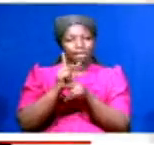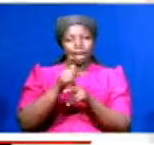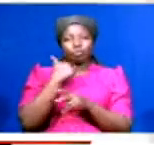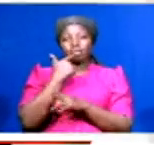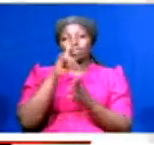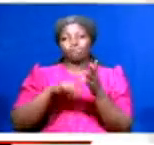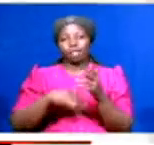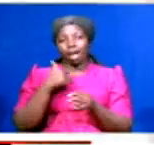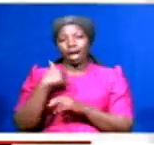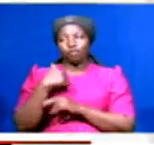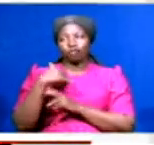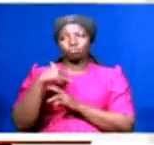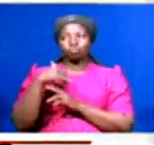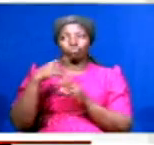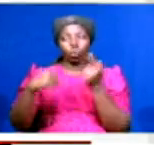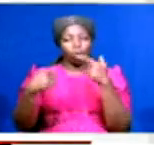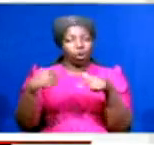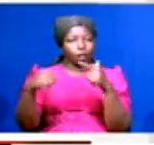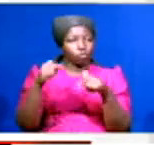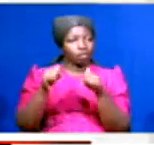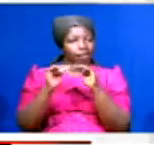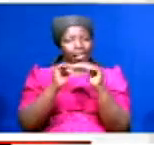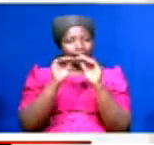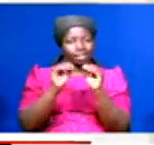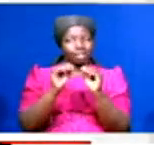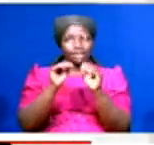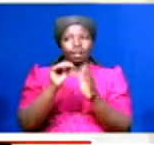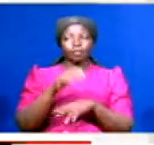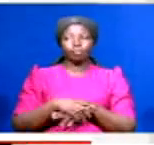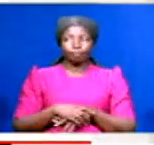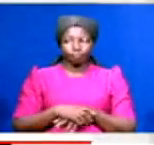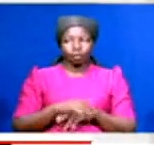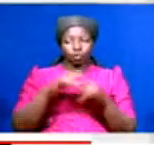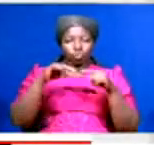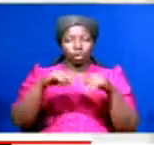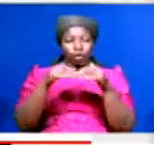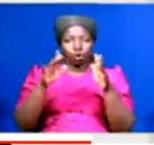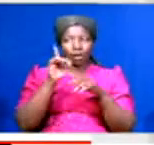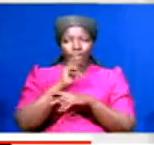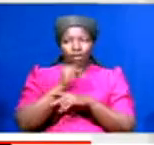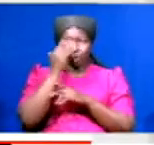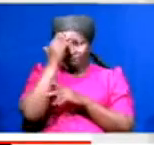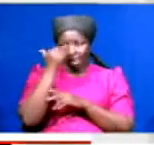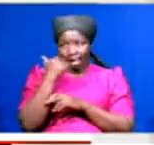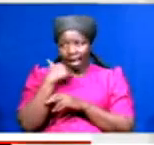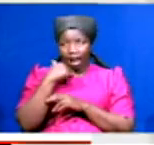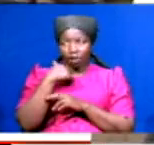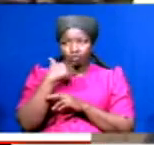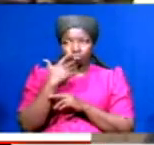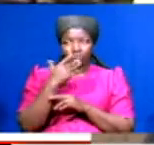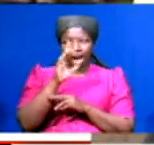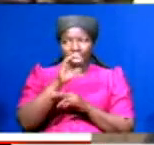in masses to welcome the reopening of the retail service owing to the store's convenient location and affordable prices.